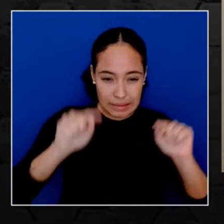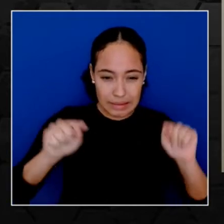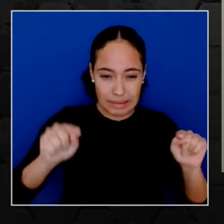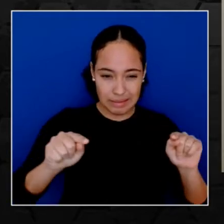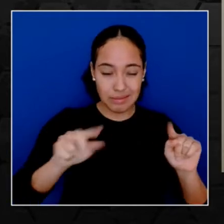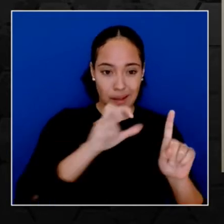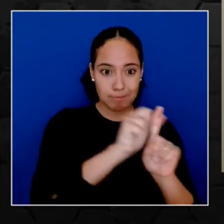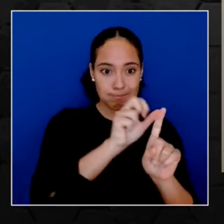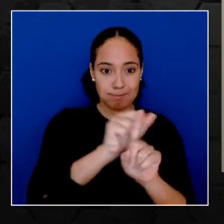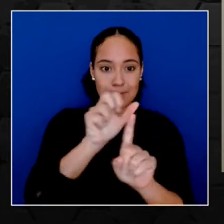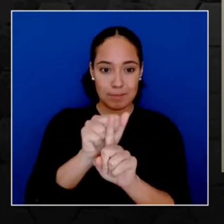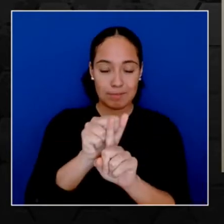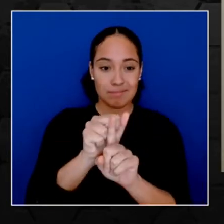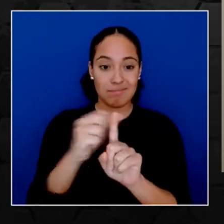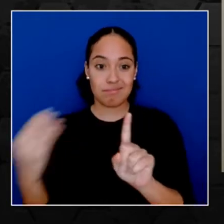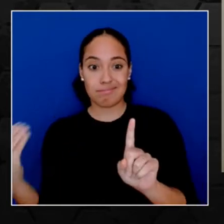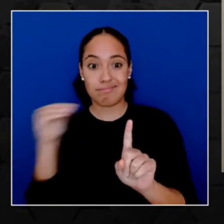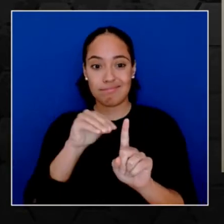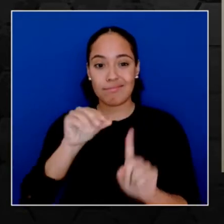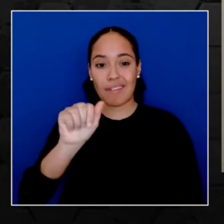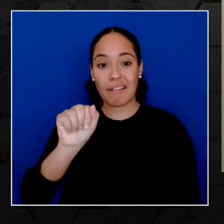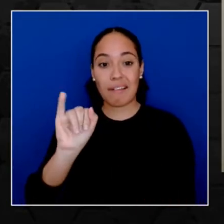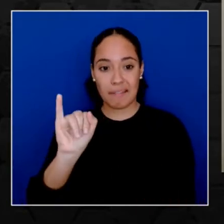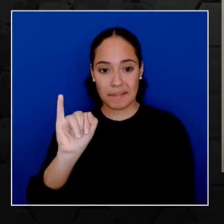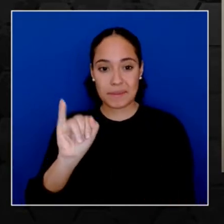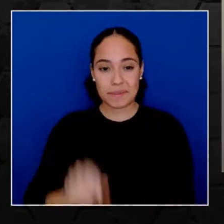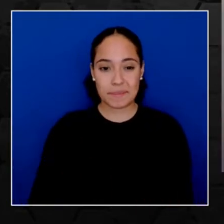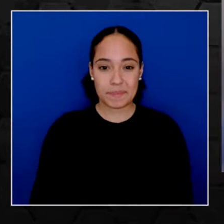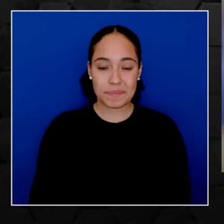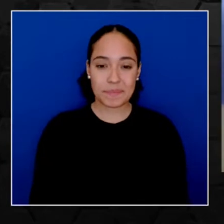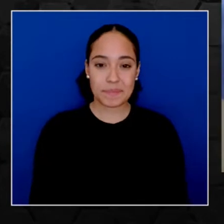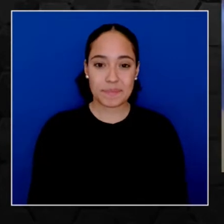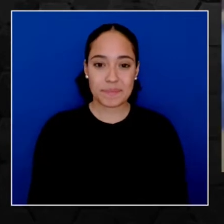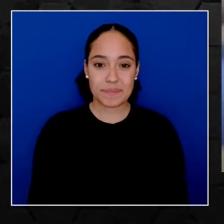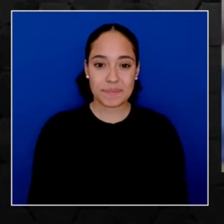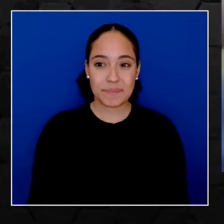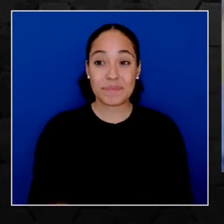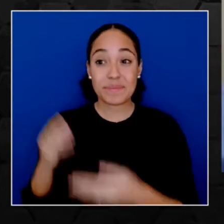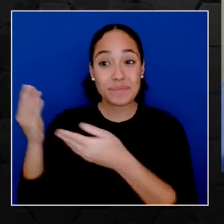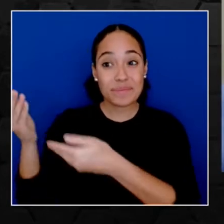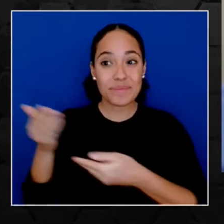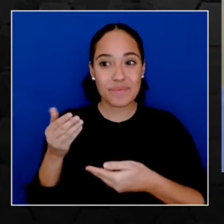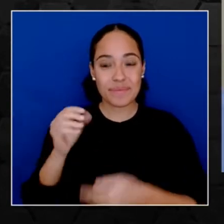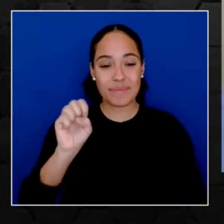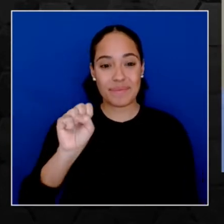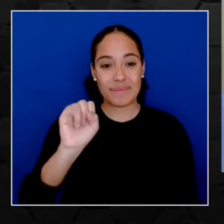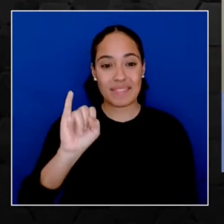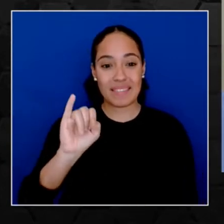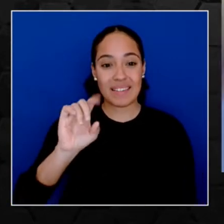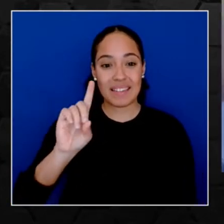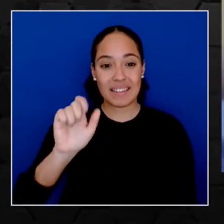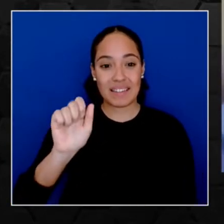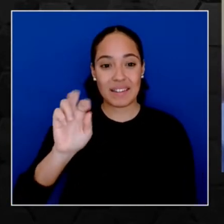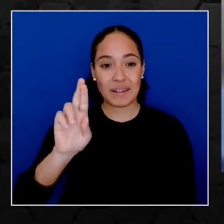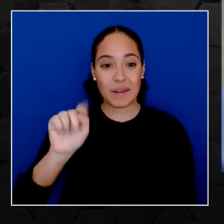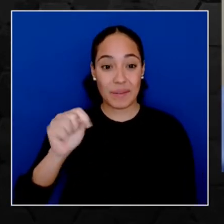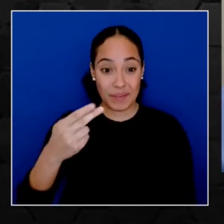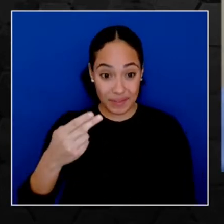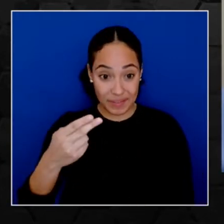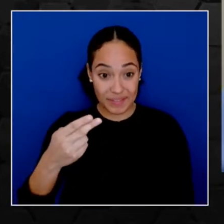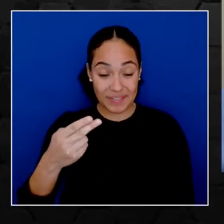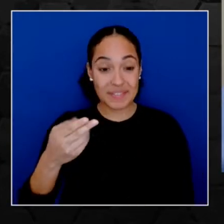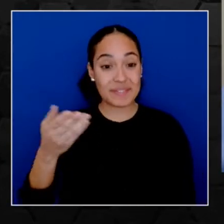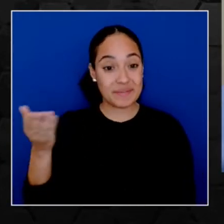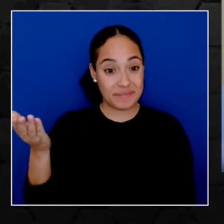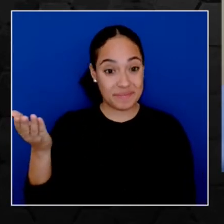I audible? Yes, Yeah. we can hear you. How are you, Sidharth? I'm doing great. How are you? We are good, thank you. You